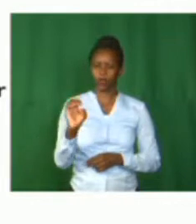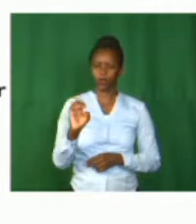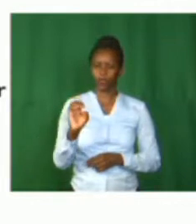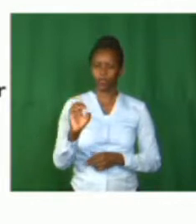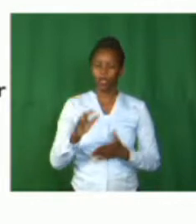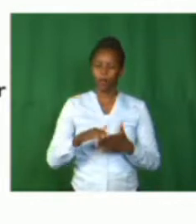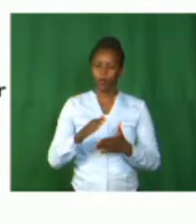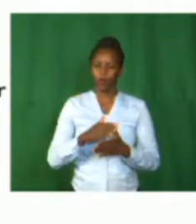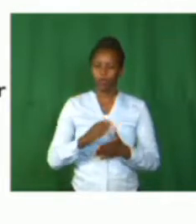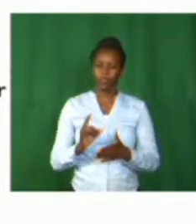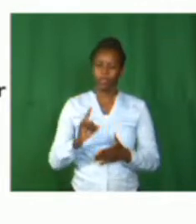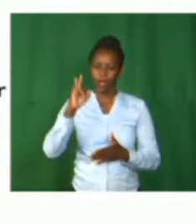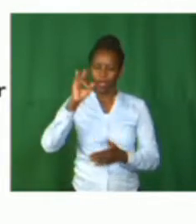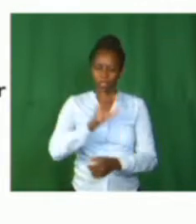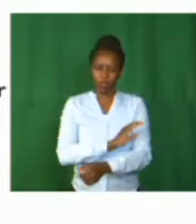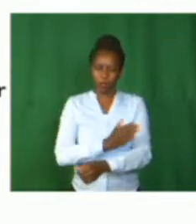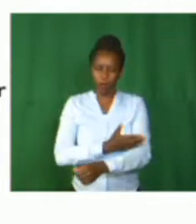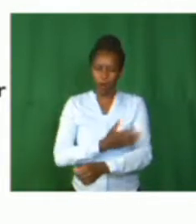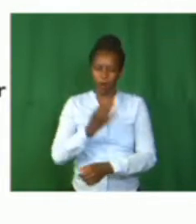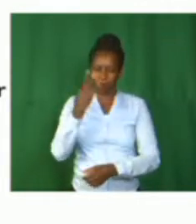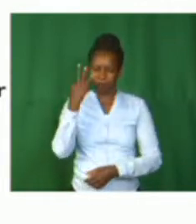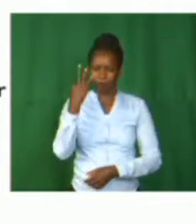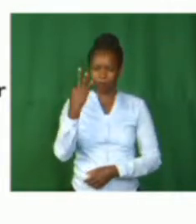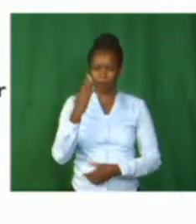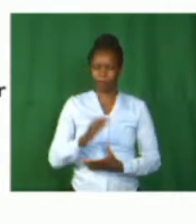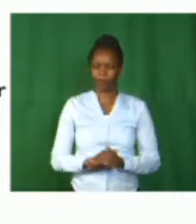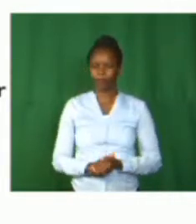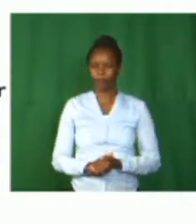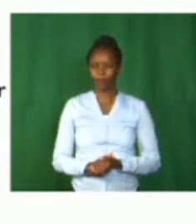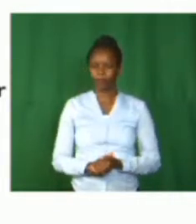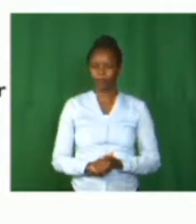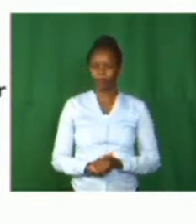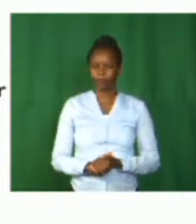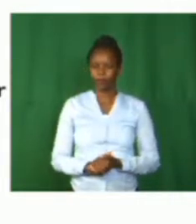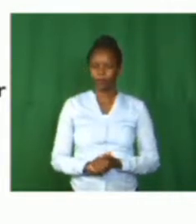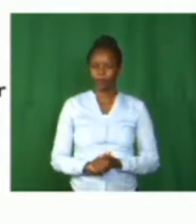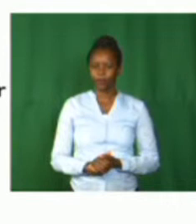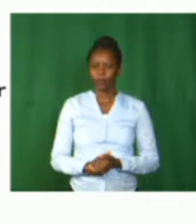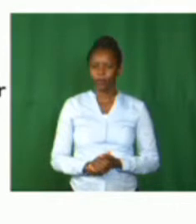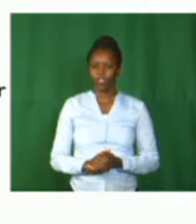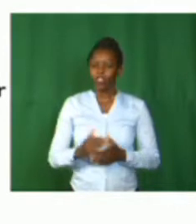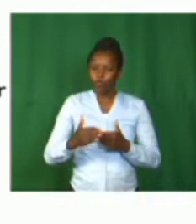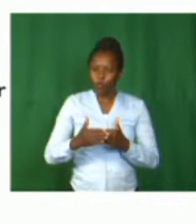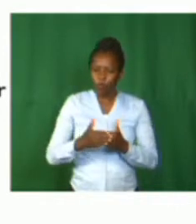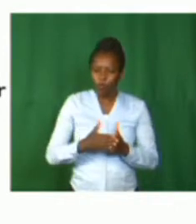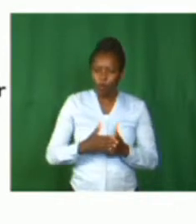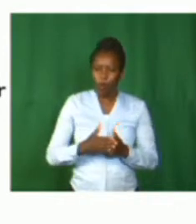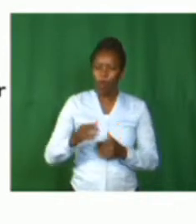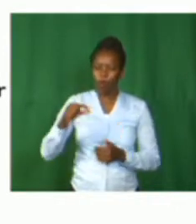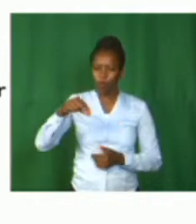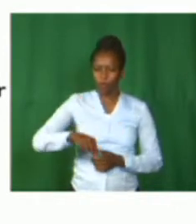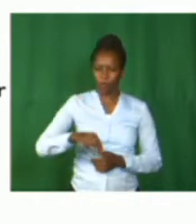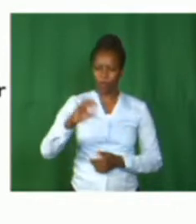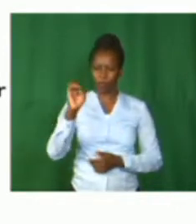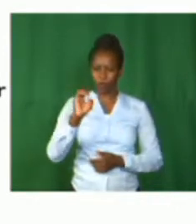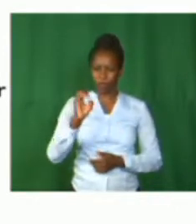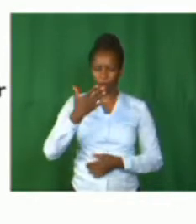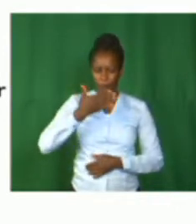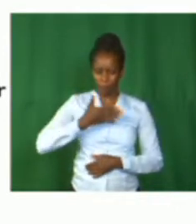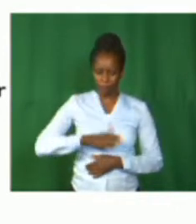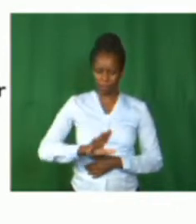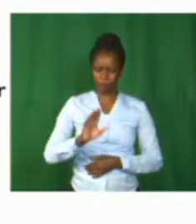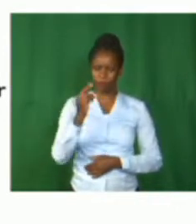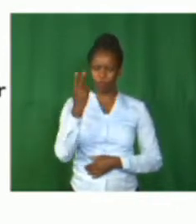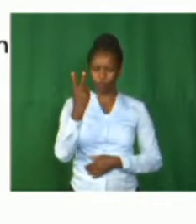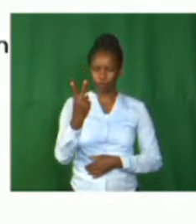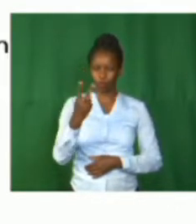the highest power of x is 3. It is not 2. For it to be a quadratic equation, the highest power of x must be 2.